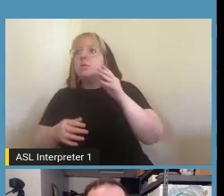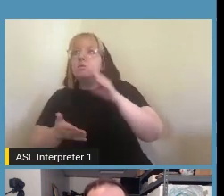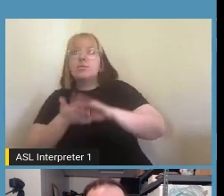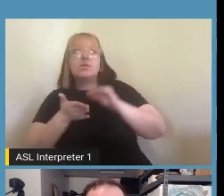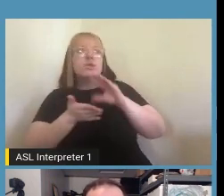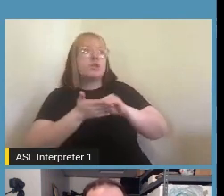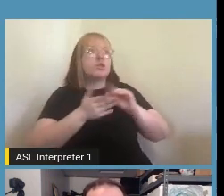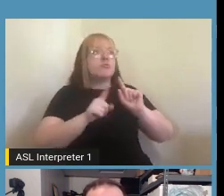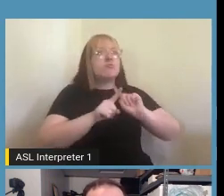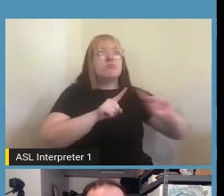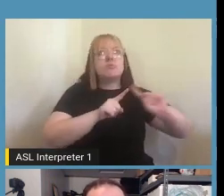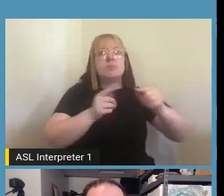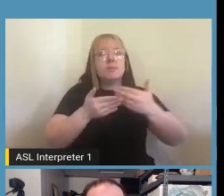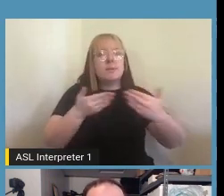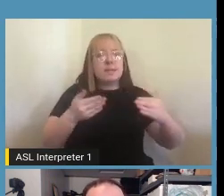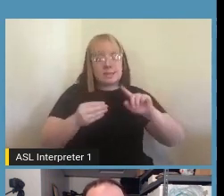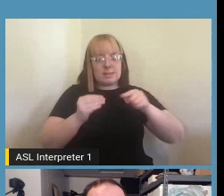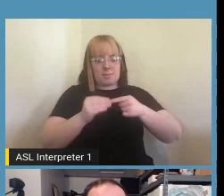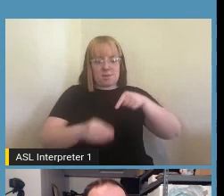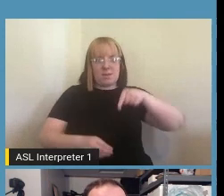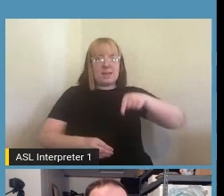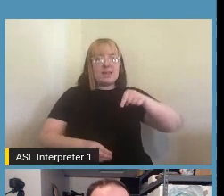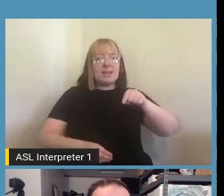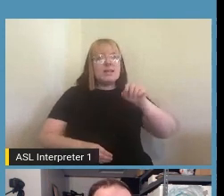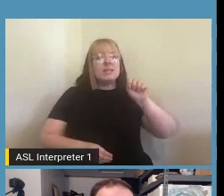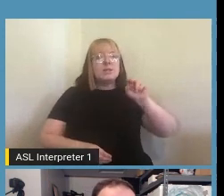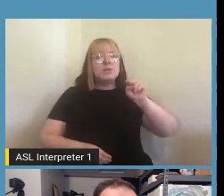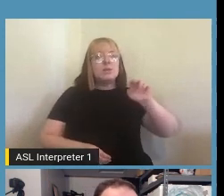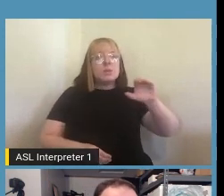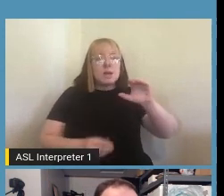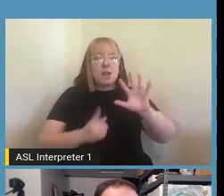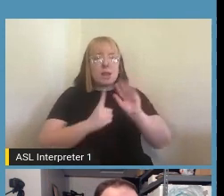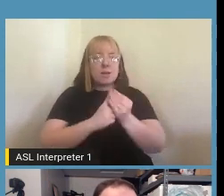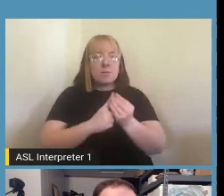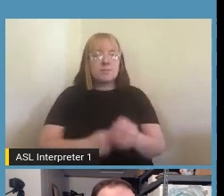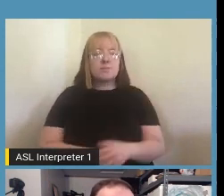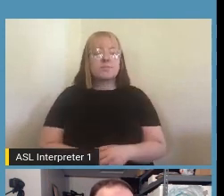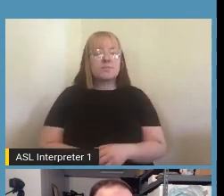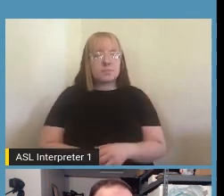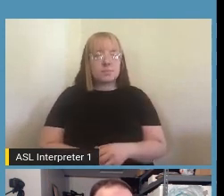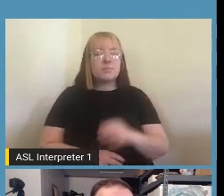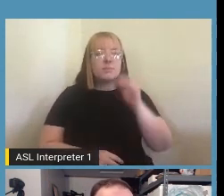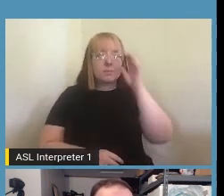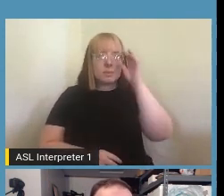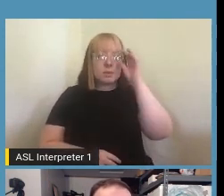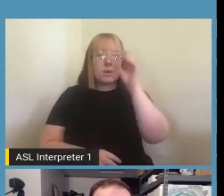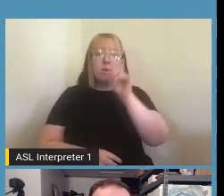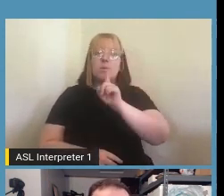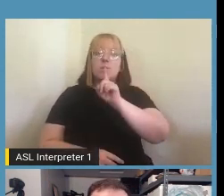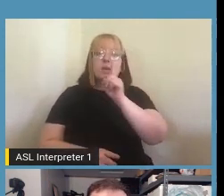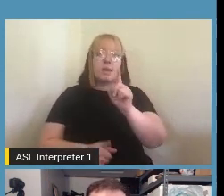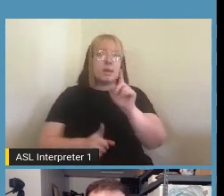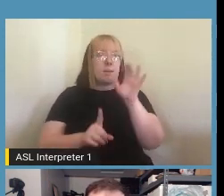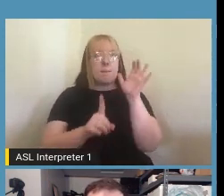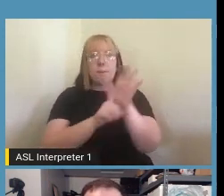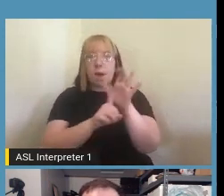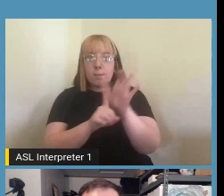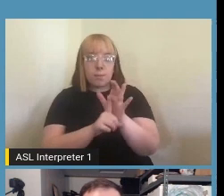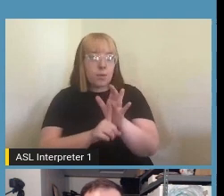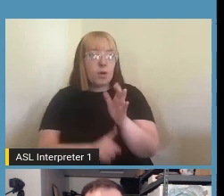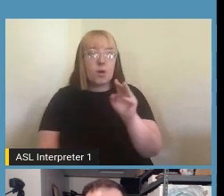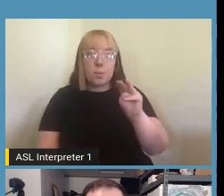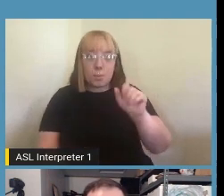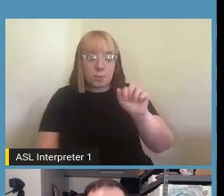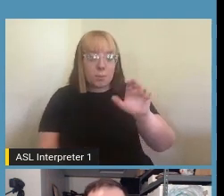to just create excitement and to ride the hype wave of March Madness. Um, so